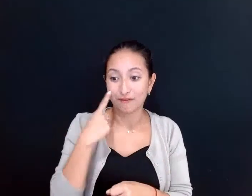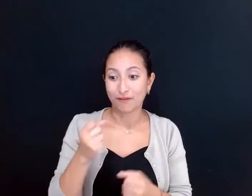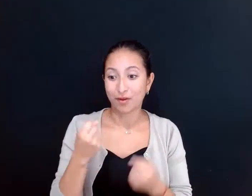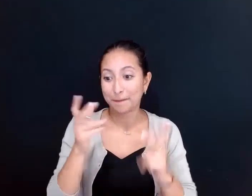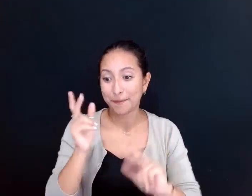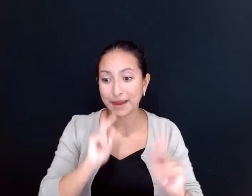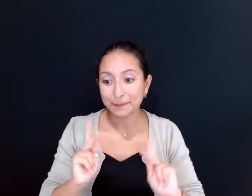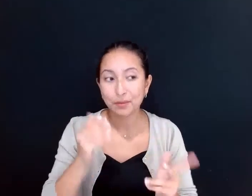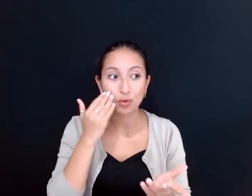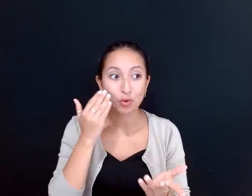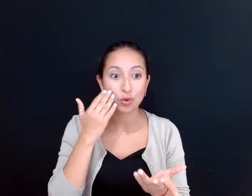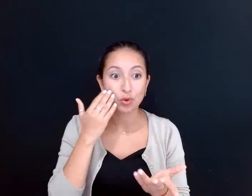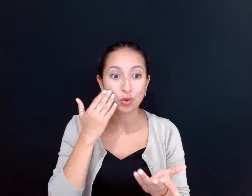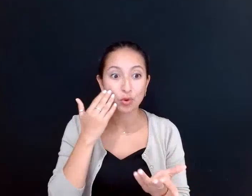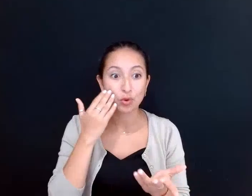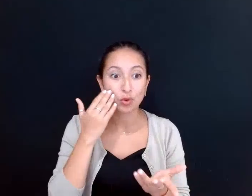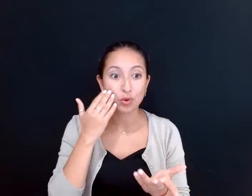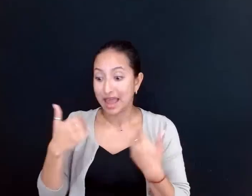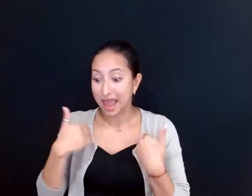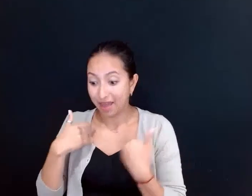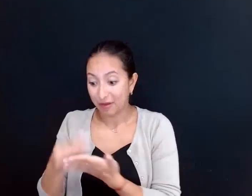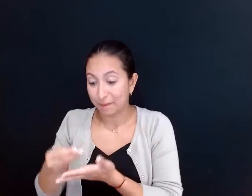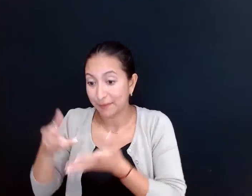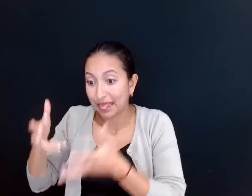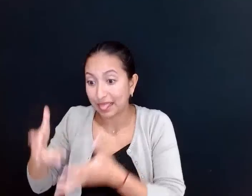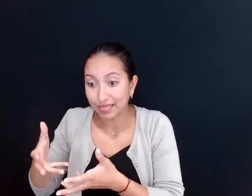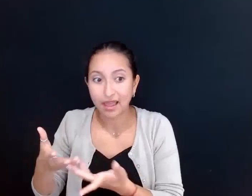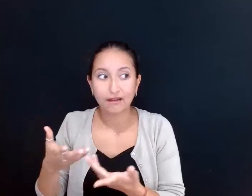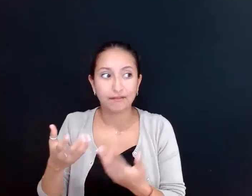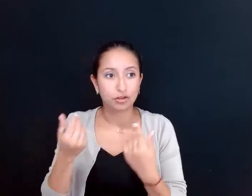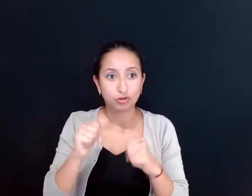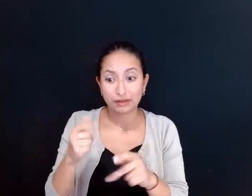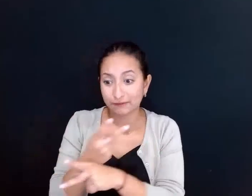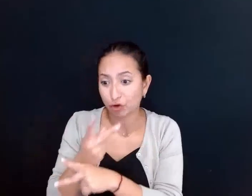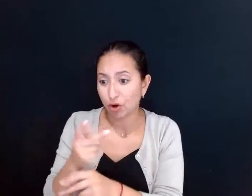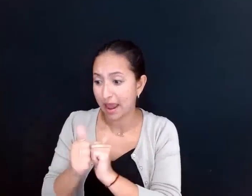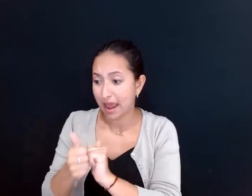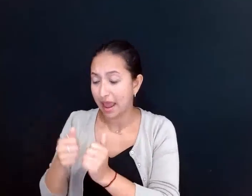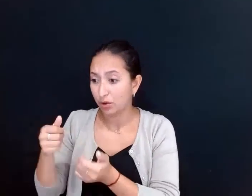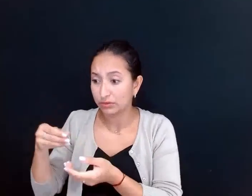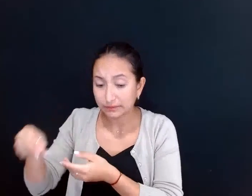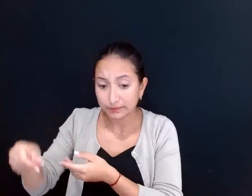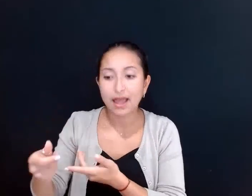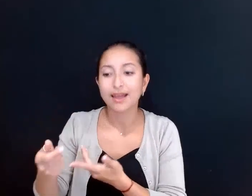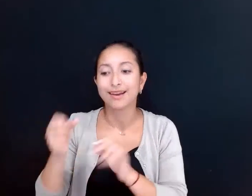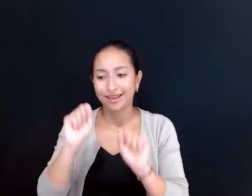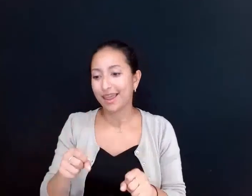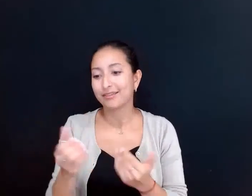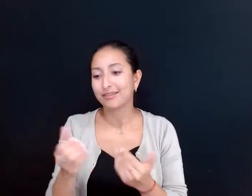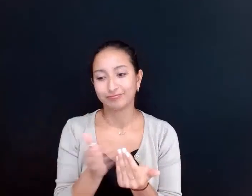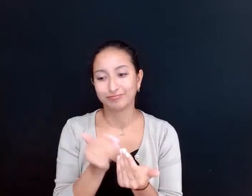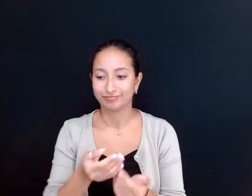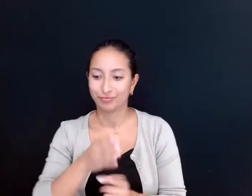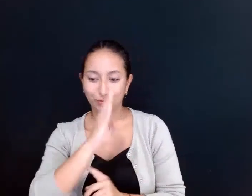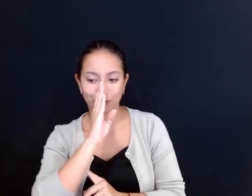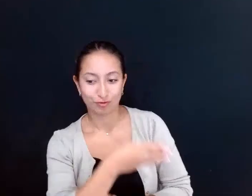have leftover and they're constantly trying to spend down resources. Then they can just make their ABLE account be the recipient